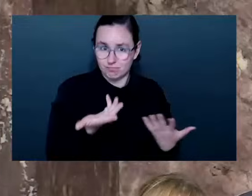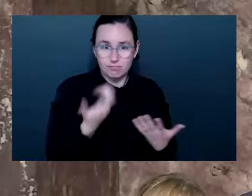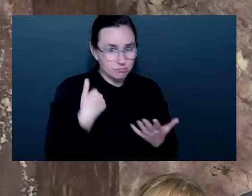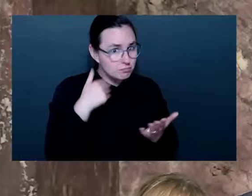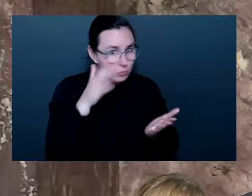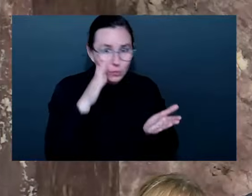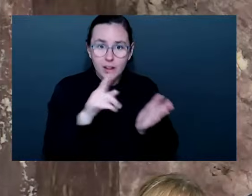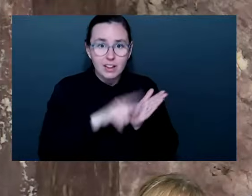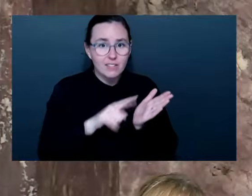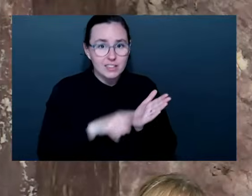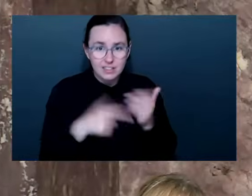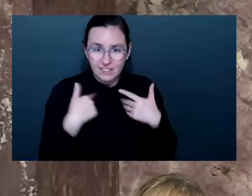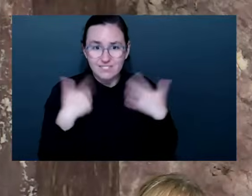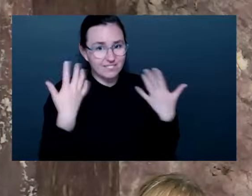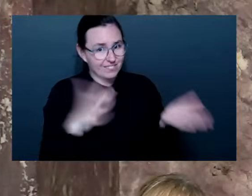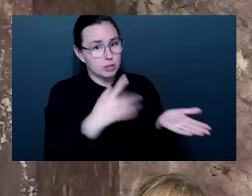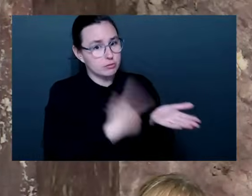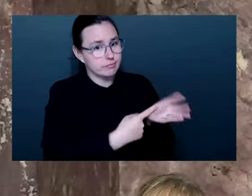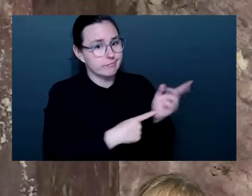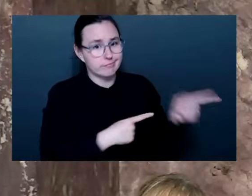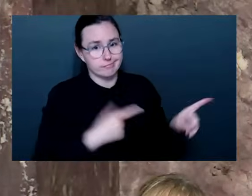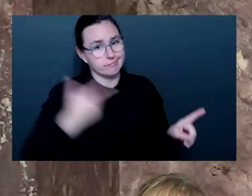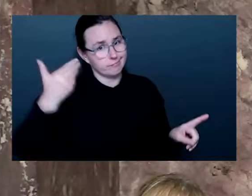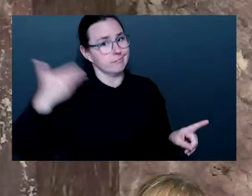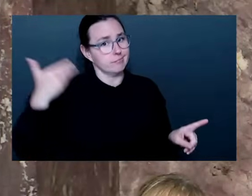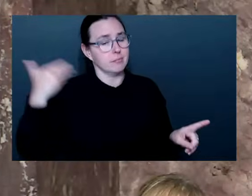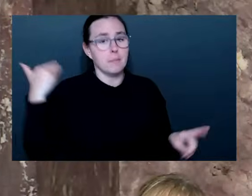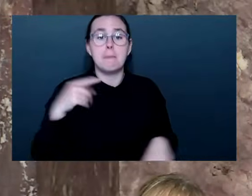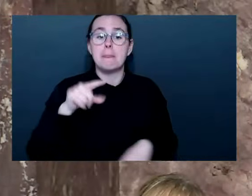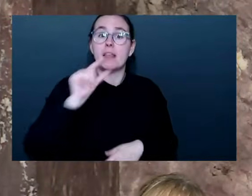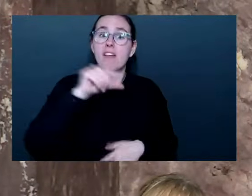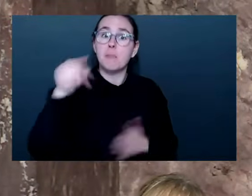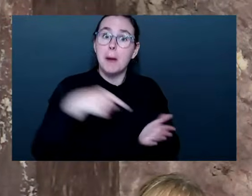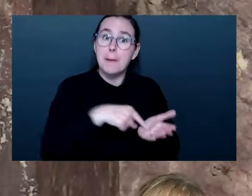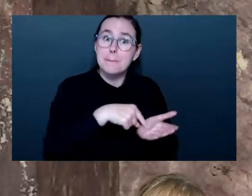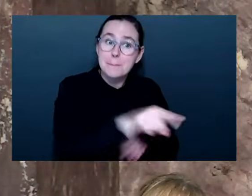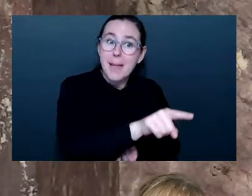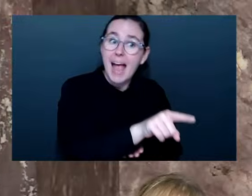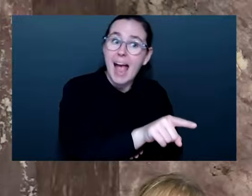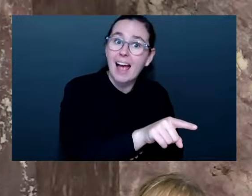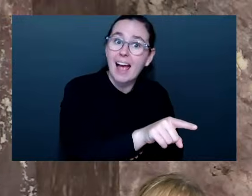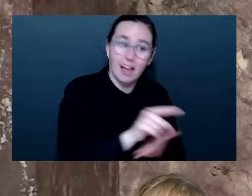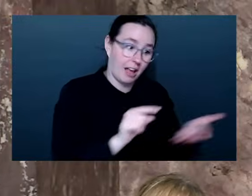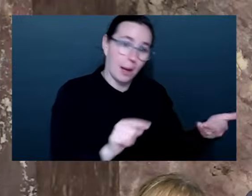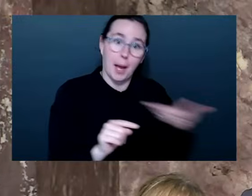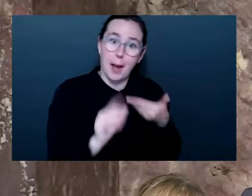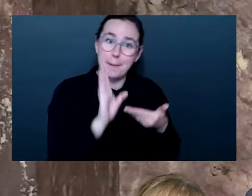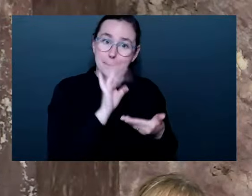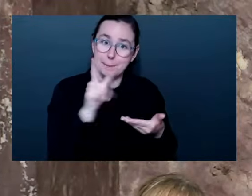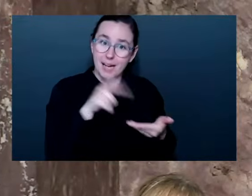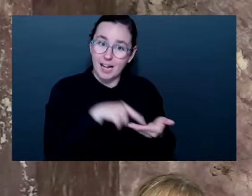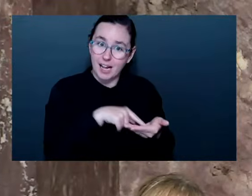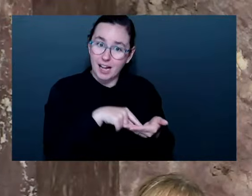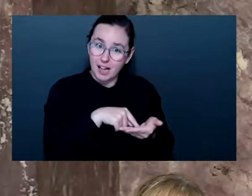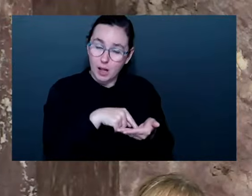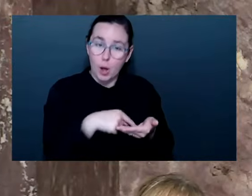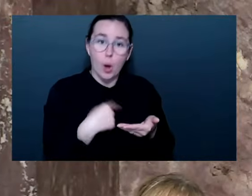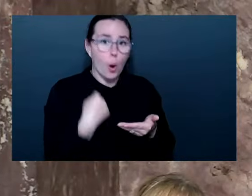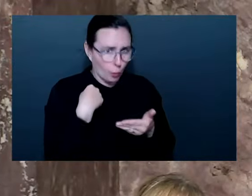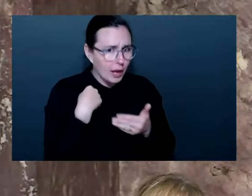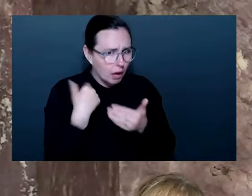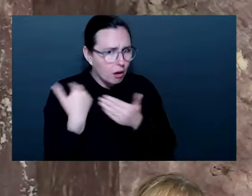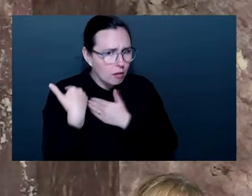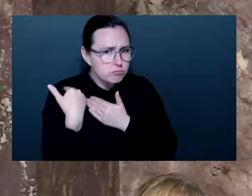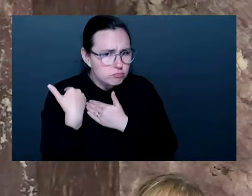bill, one, it has to be something that it is actually responsible for. Two, it must be accompanied by proper receipts, and I would expect the